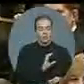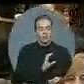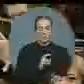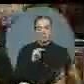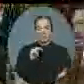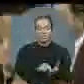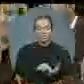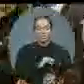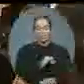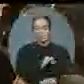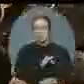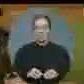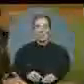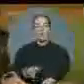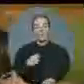like that.